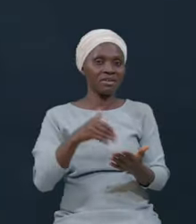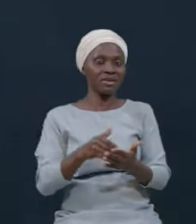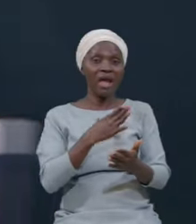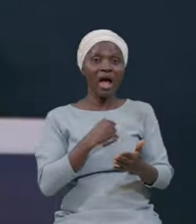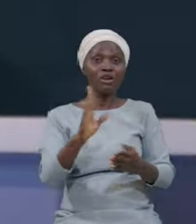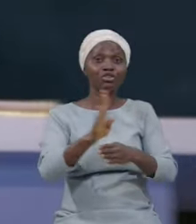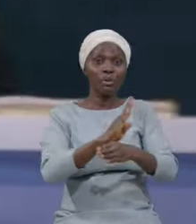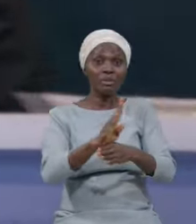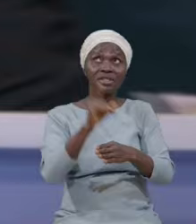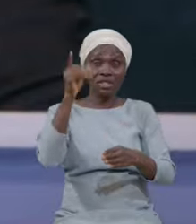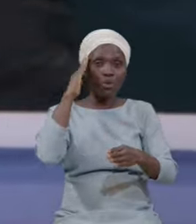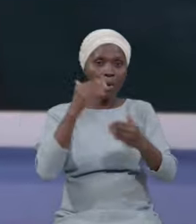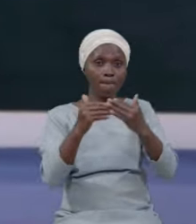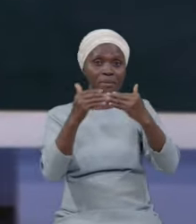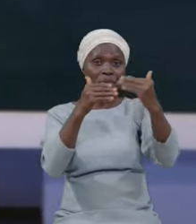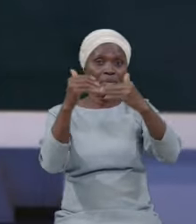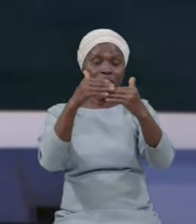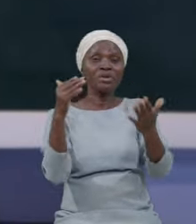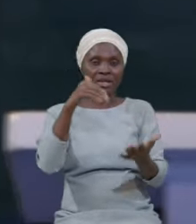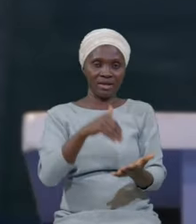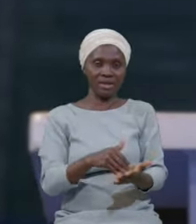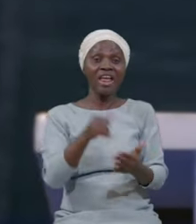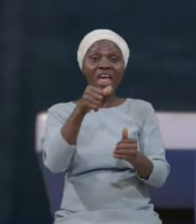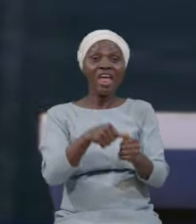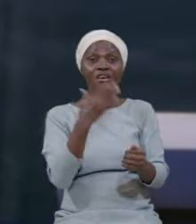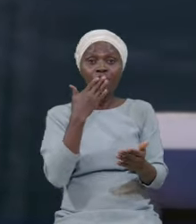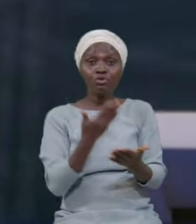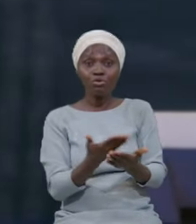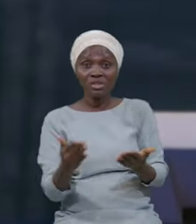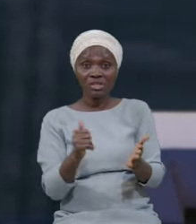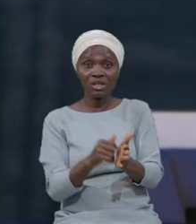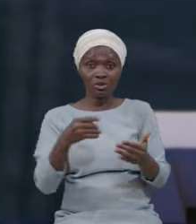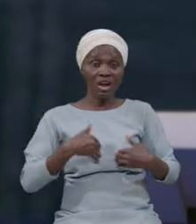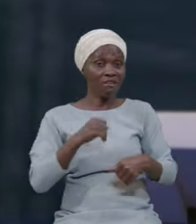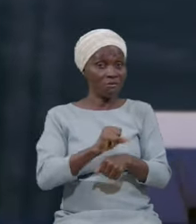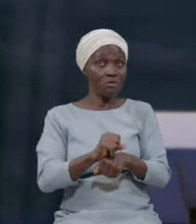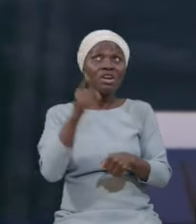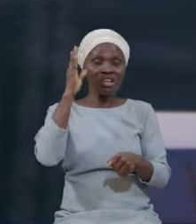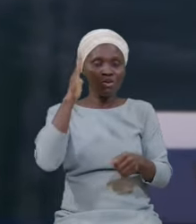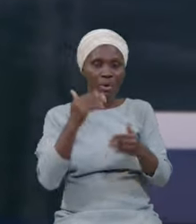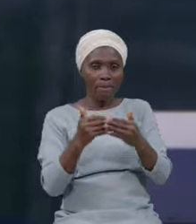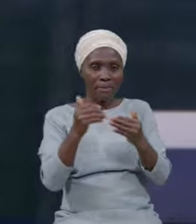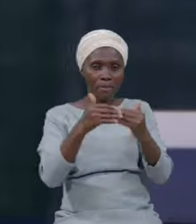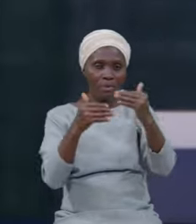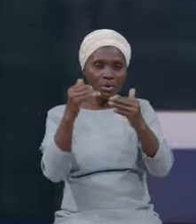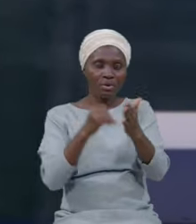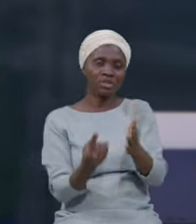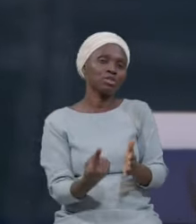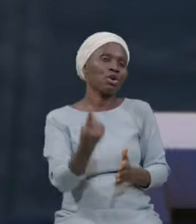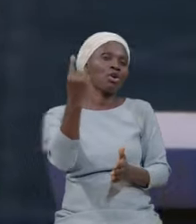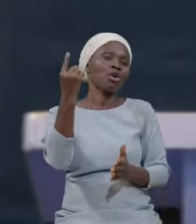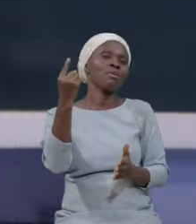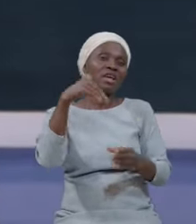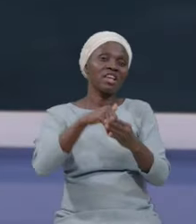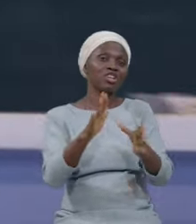good thing that you have lost, he'll bring it up and build it up in your life again,